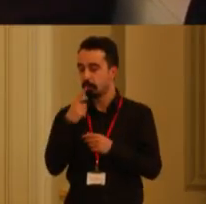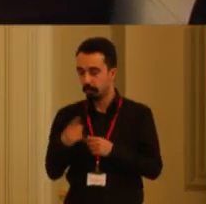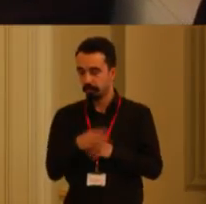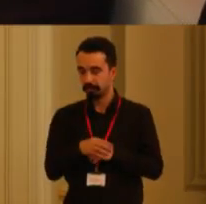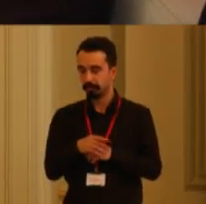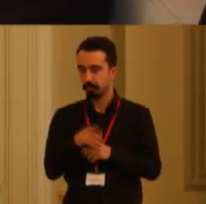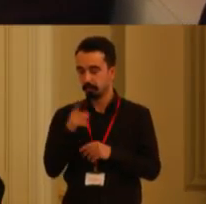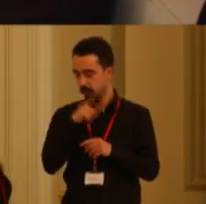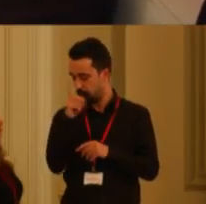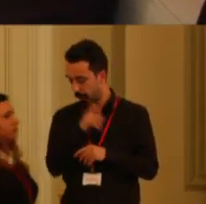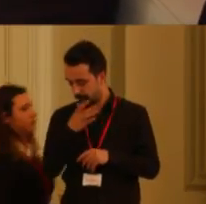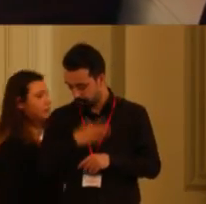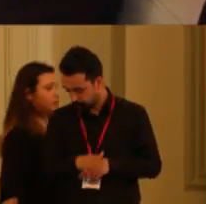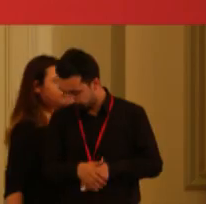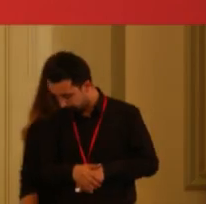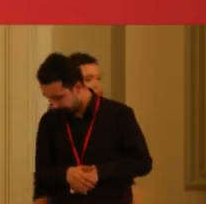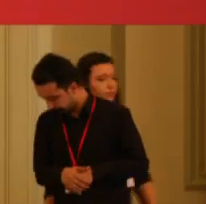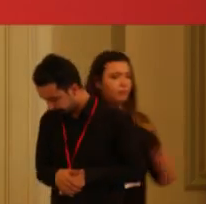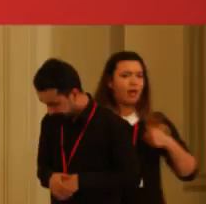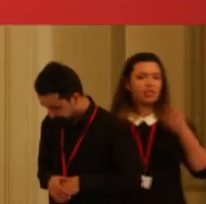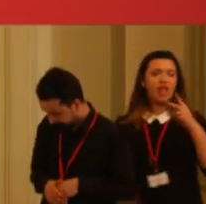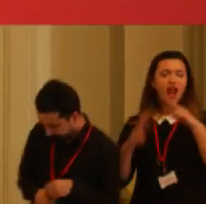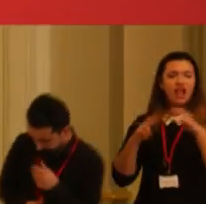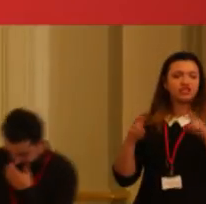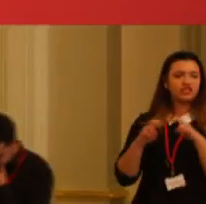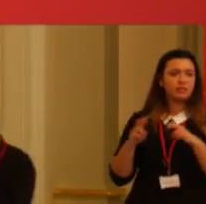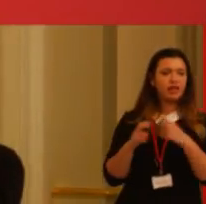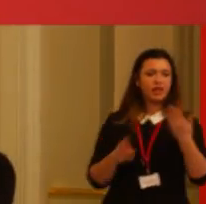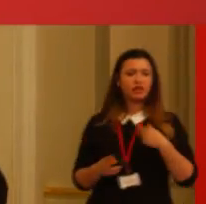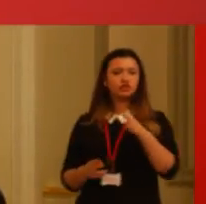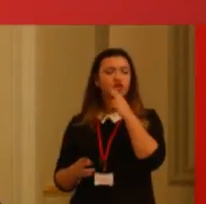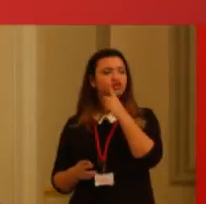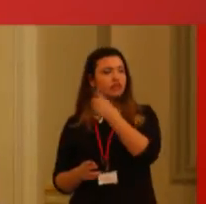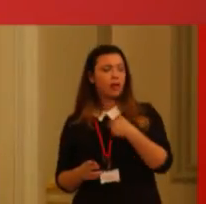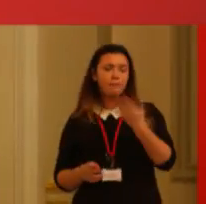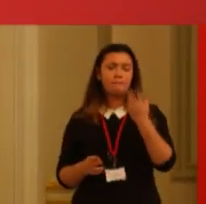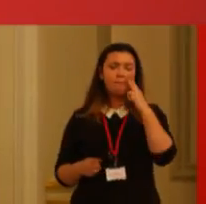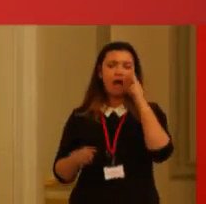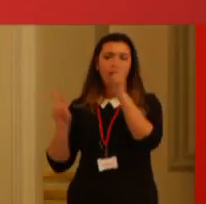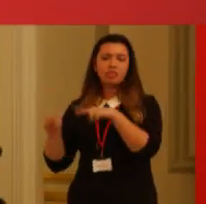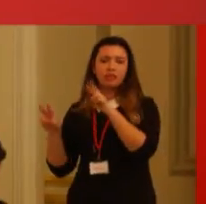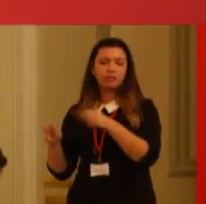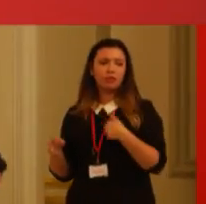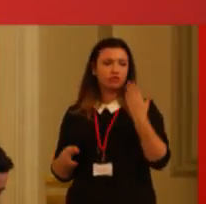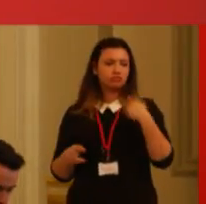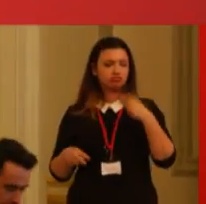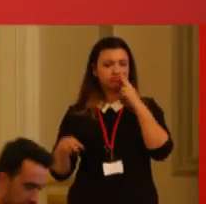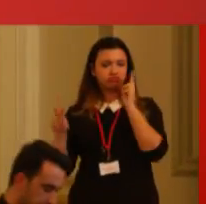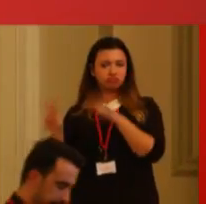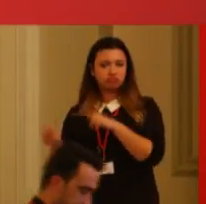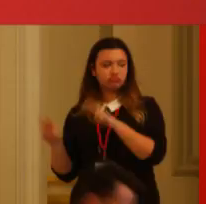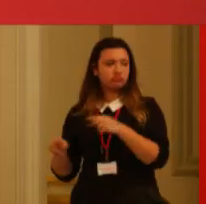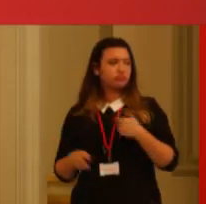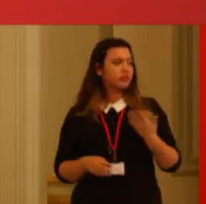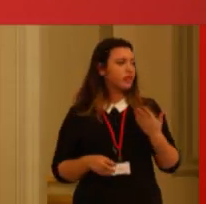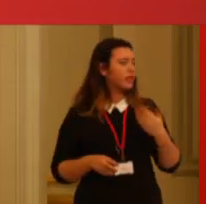what other sort of hints and tips would you like to share with us? I looked at the survey, the